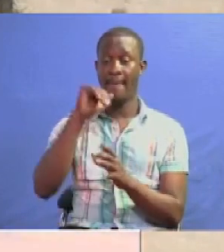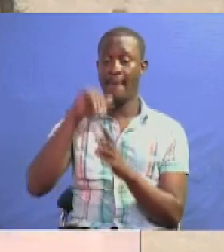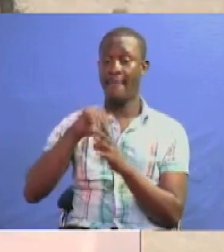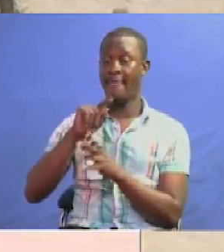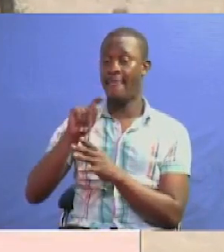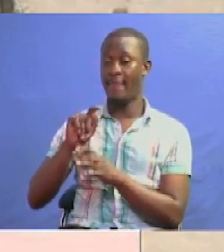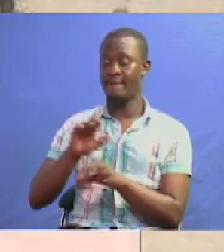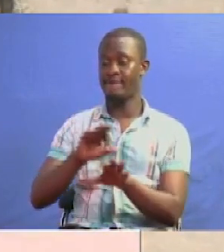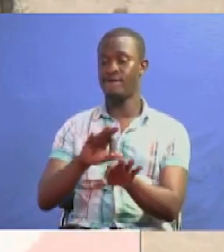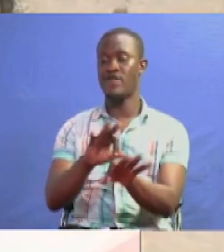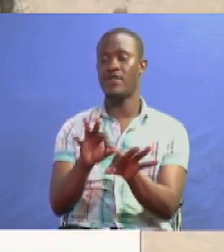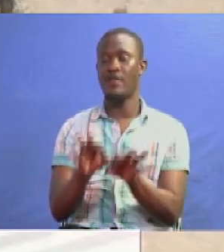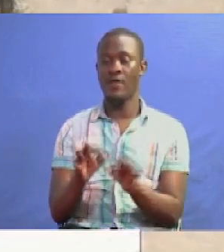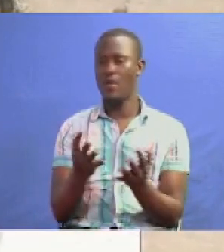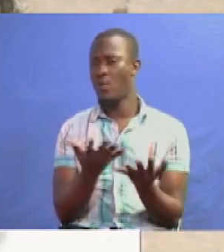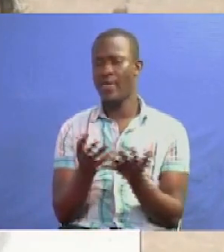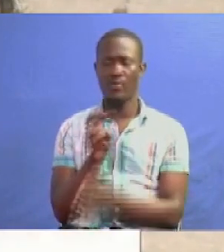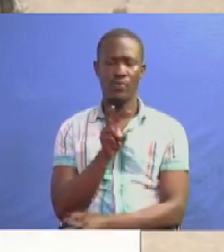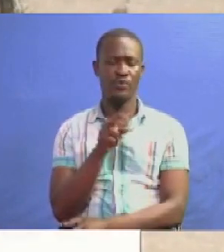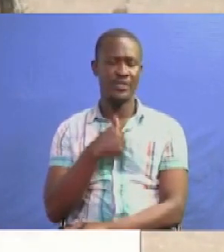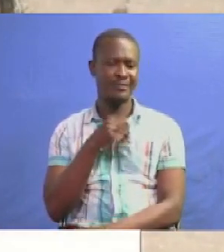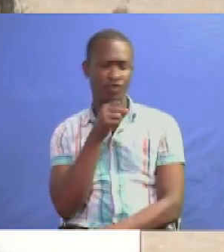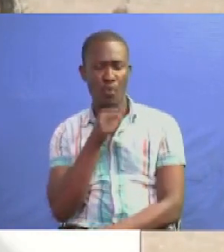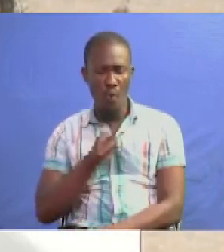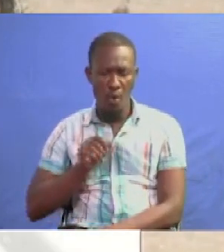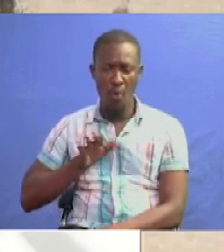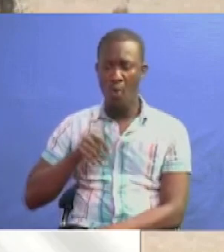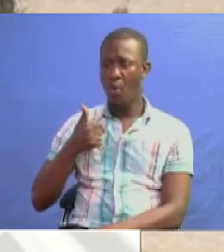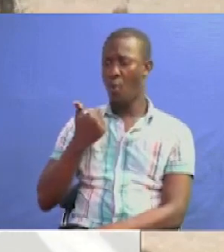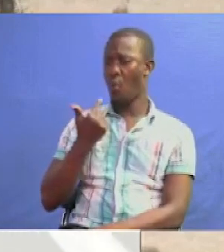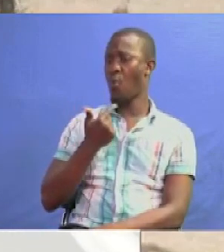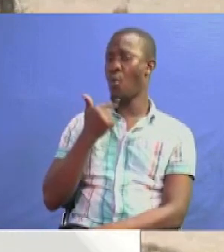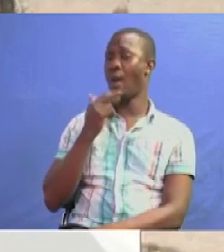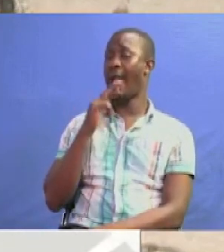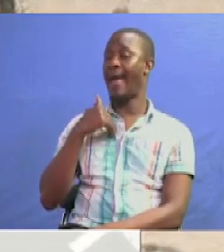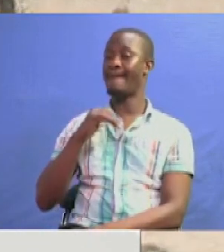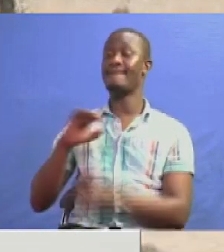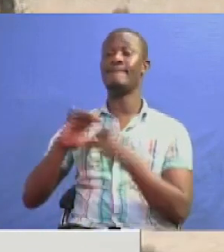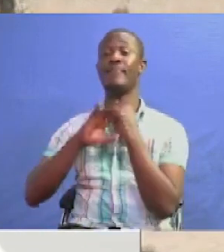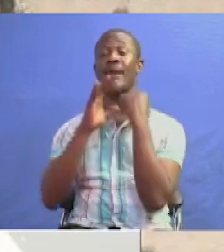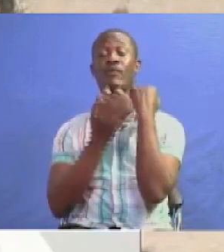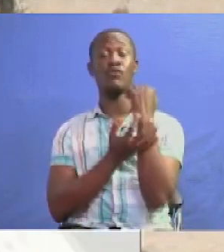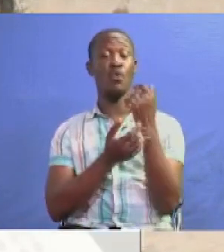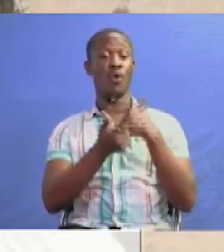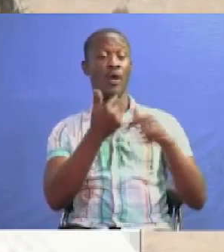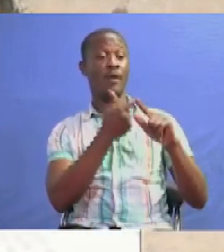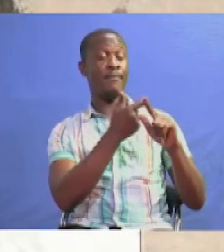in the fields where we see the old mamas who actually are pregnant, who come